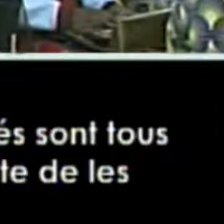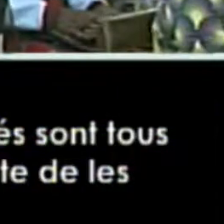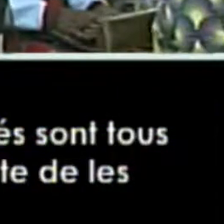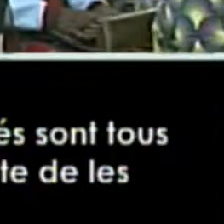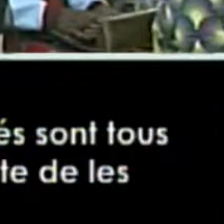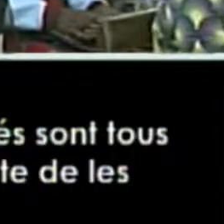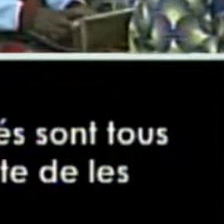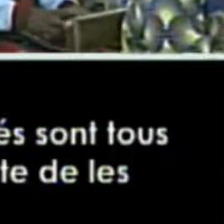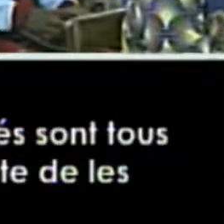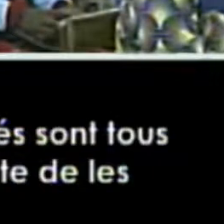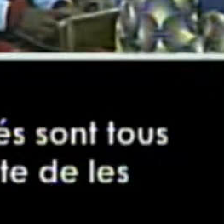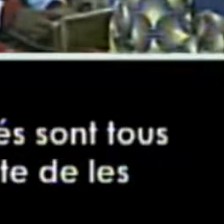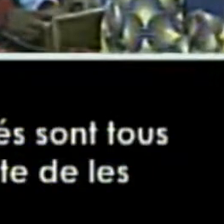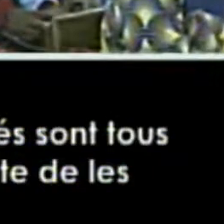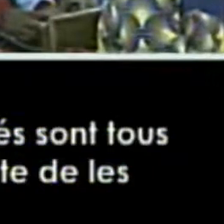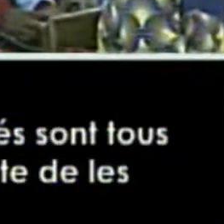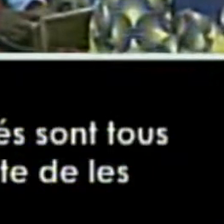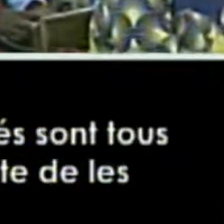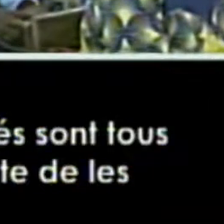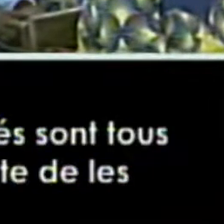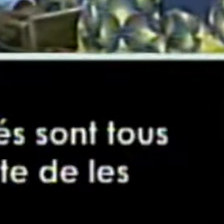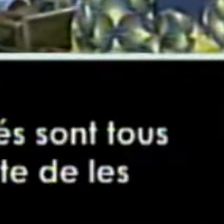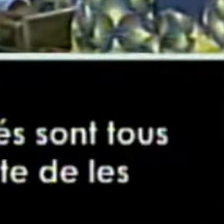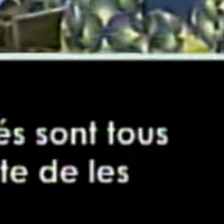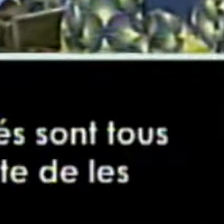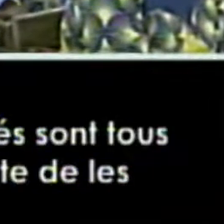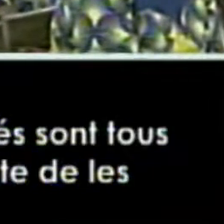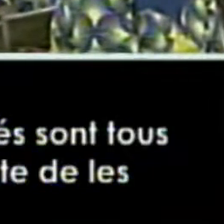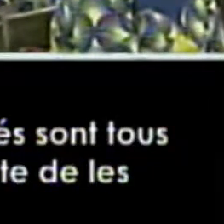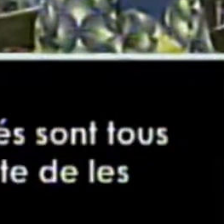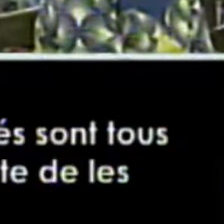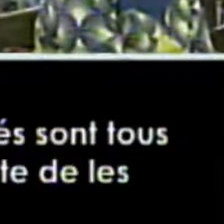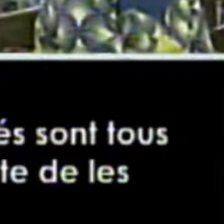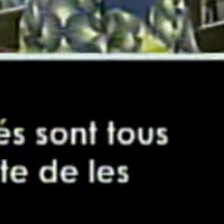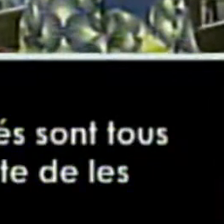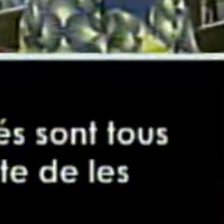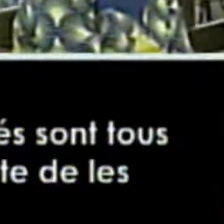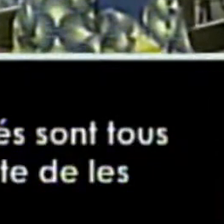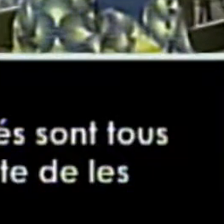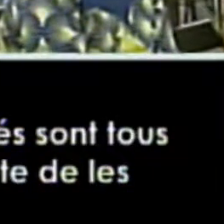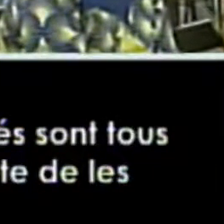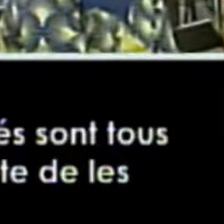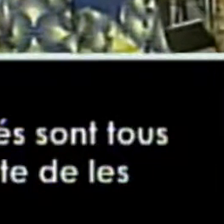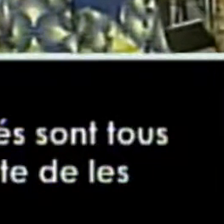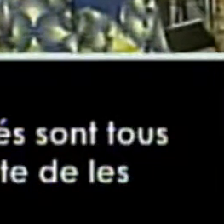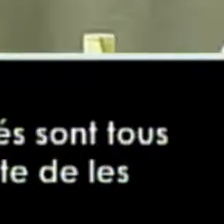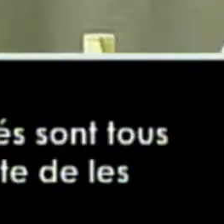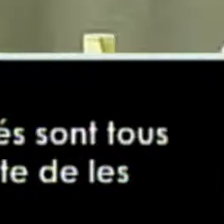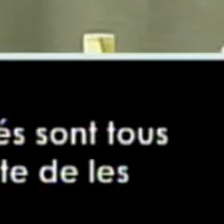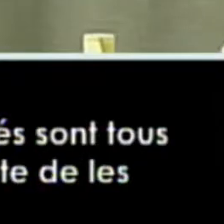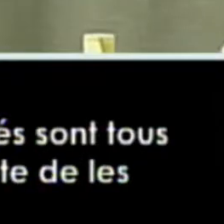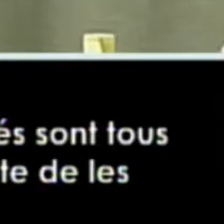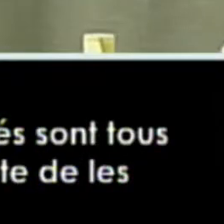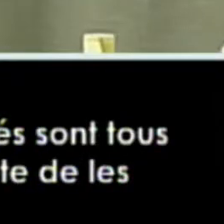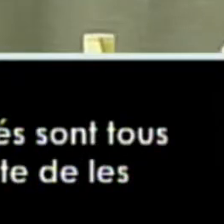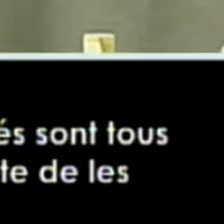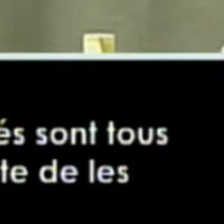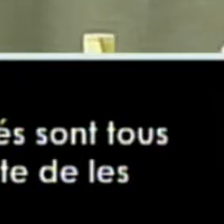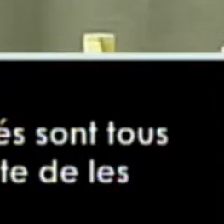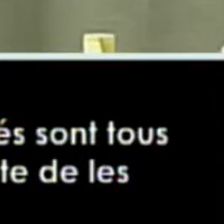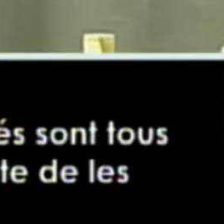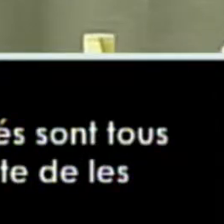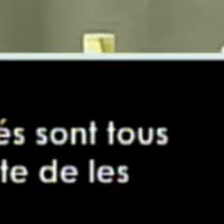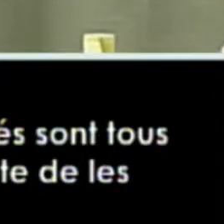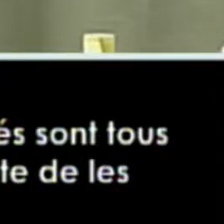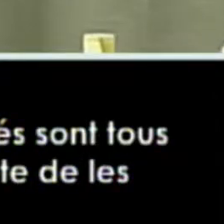Hebrews 2 verse 11 now. For both he who sanctifies and those who are being sanctified c'est are all of one. Il n'a pas